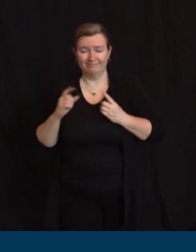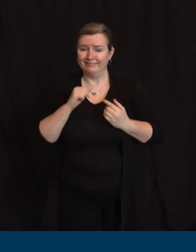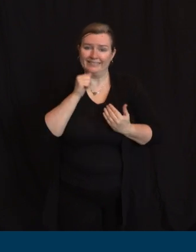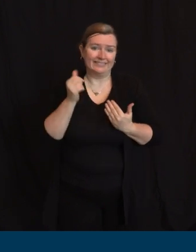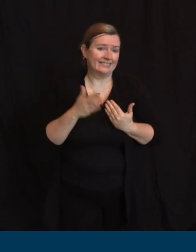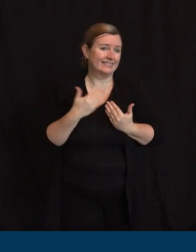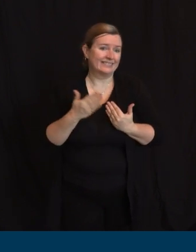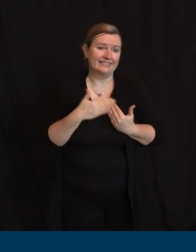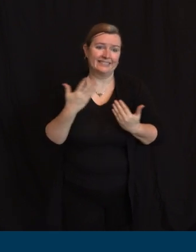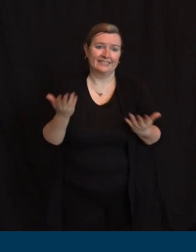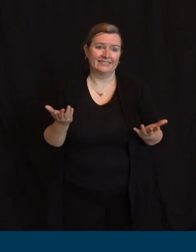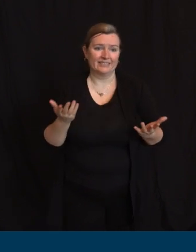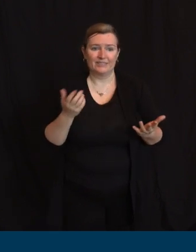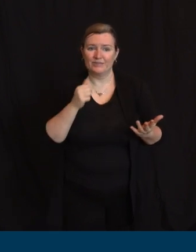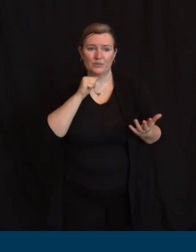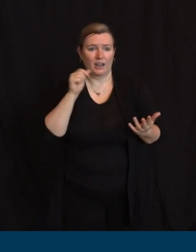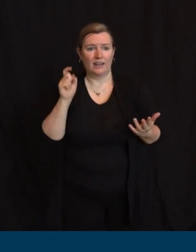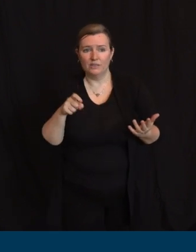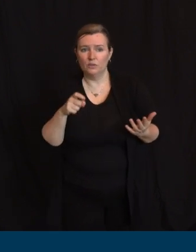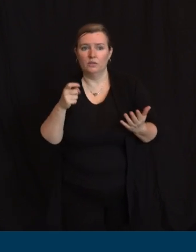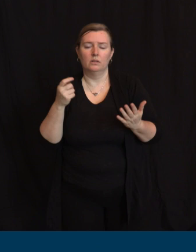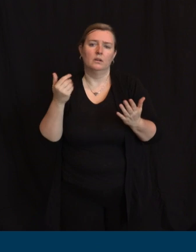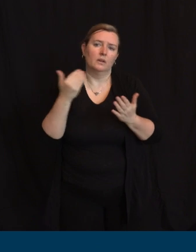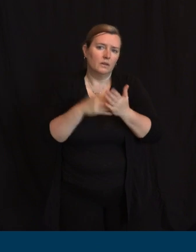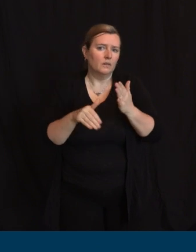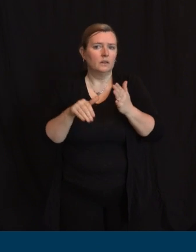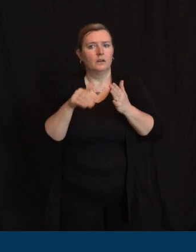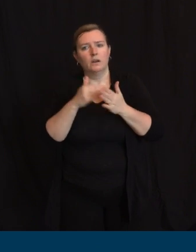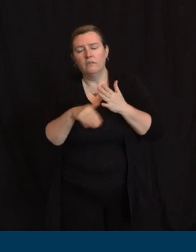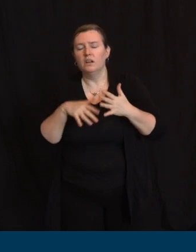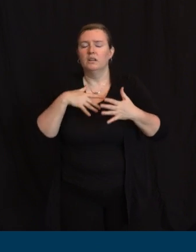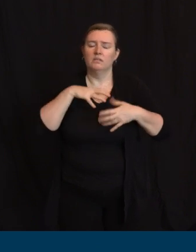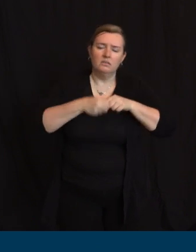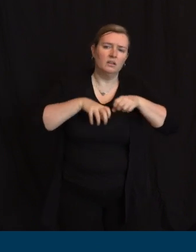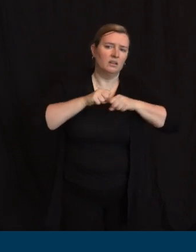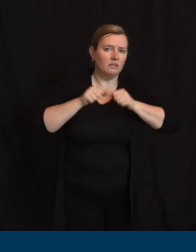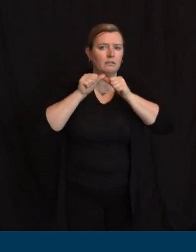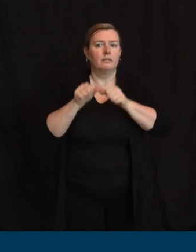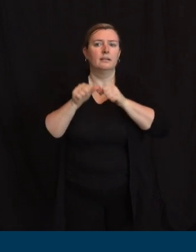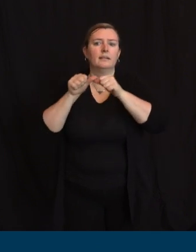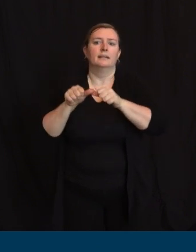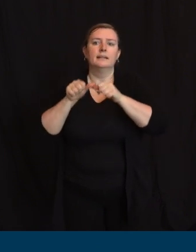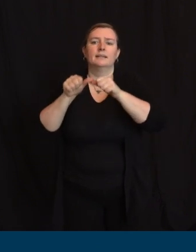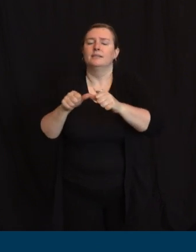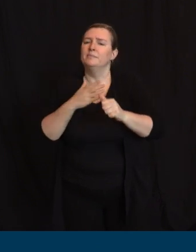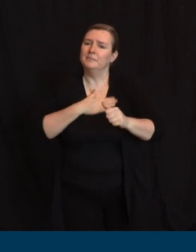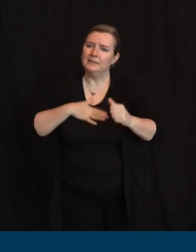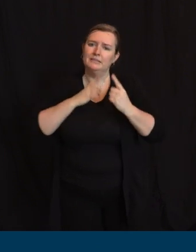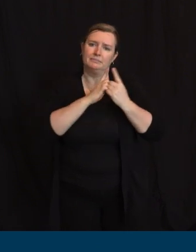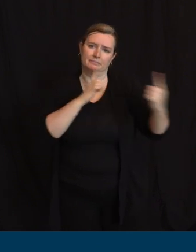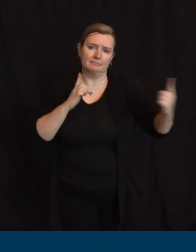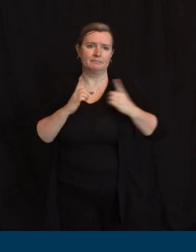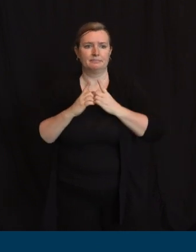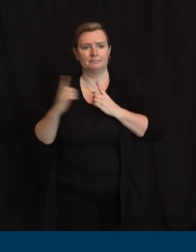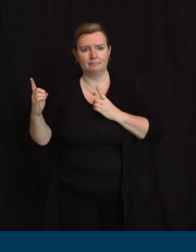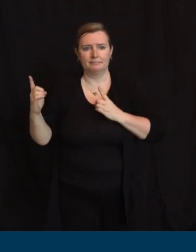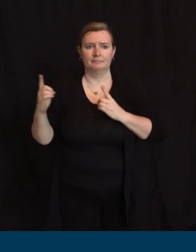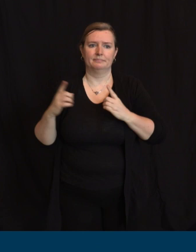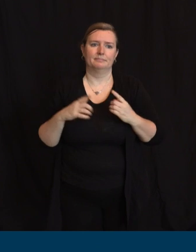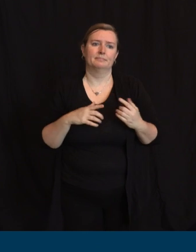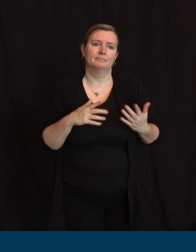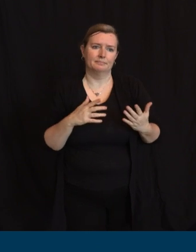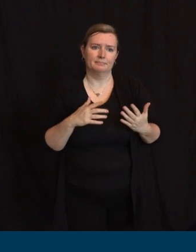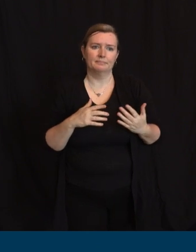don't have to keep mourning so many blessed souls. It remains the key to us flattening